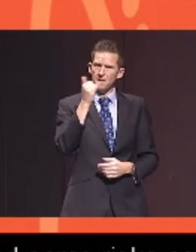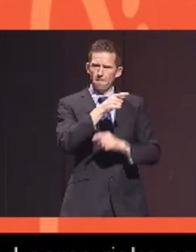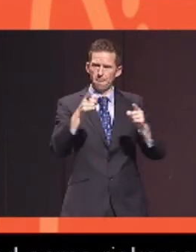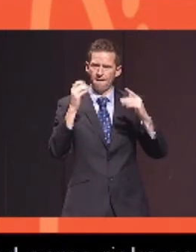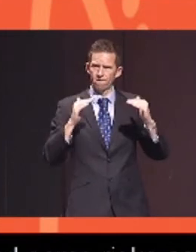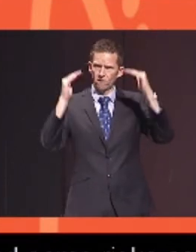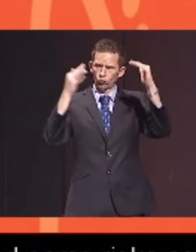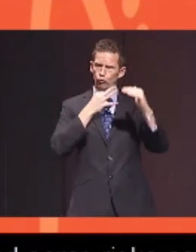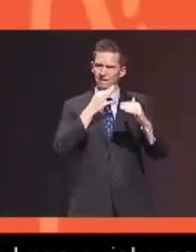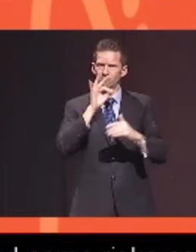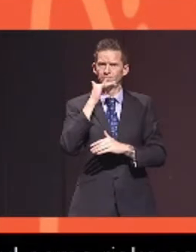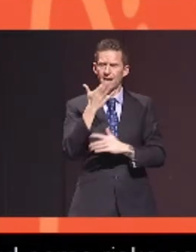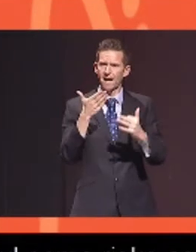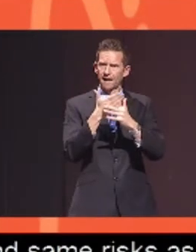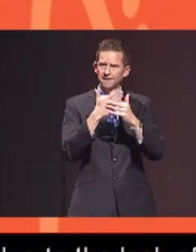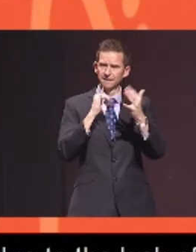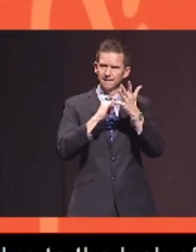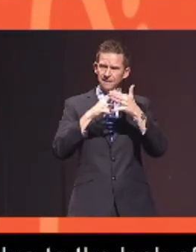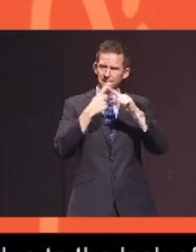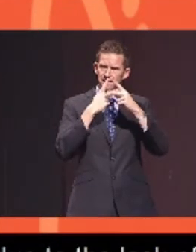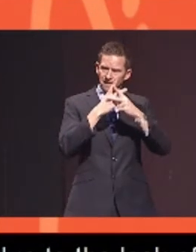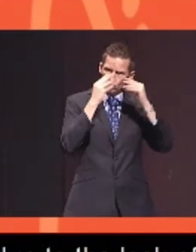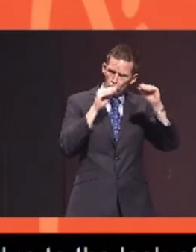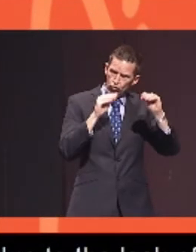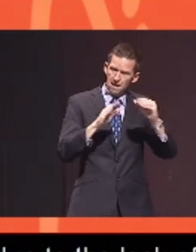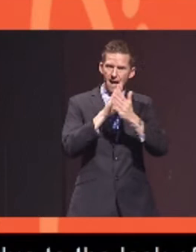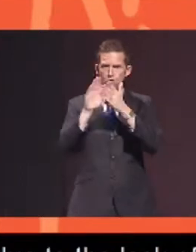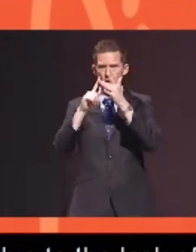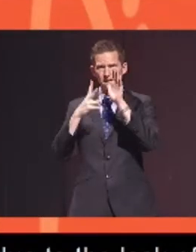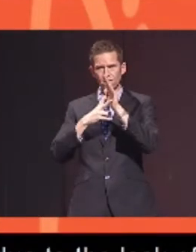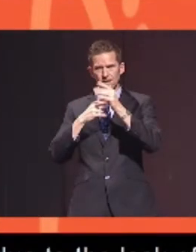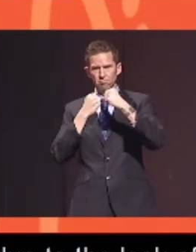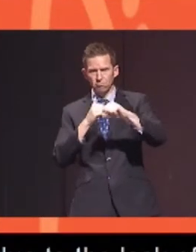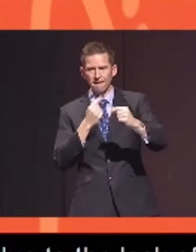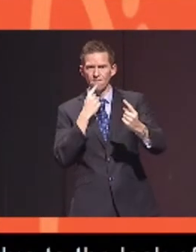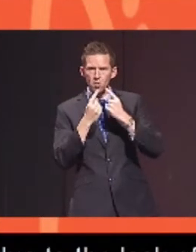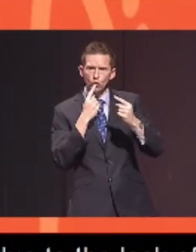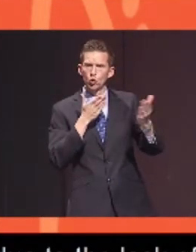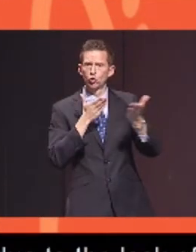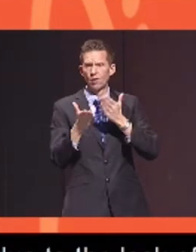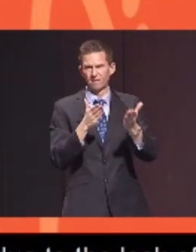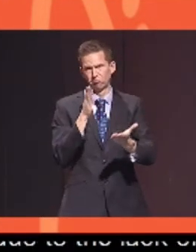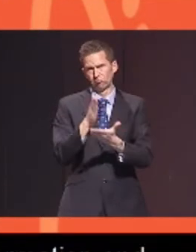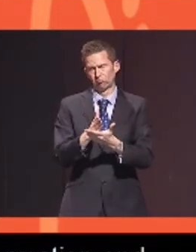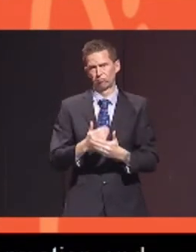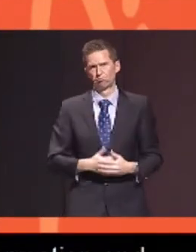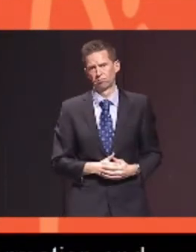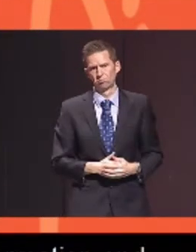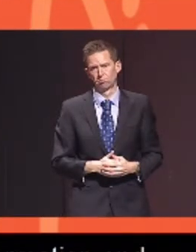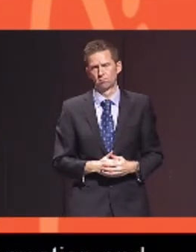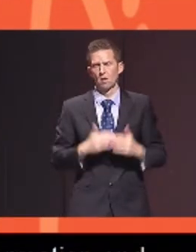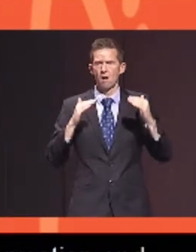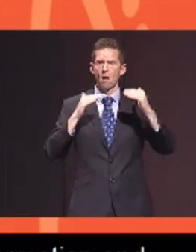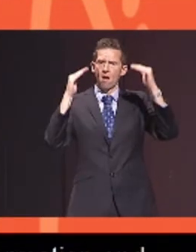higher risk due to the lack of access to sex education, HIV prevention information and services, for sure.